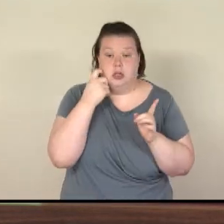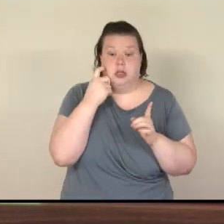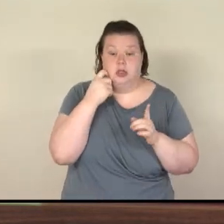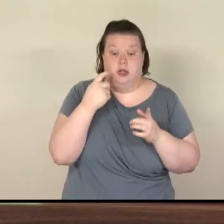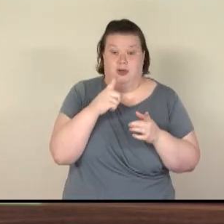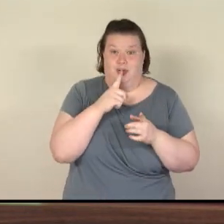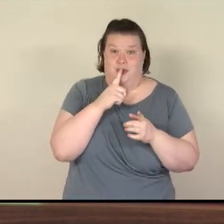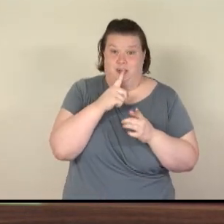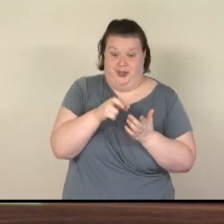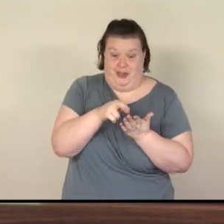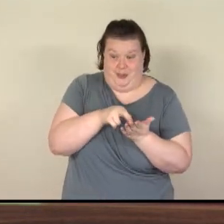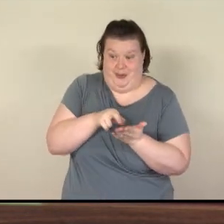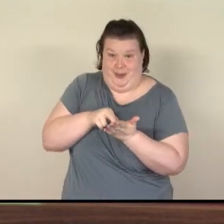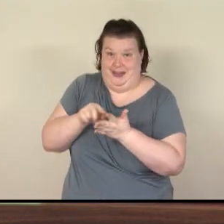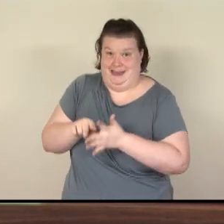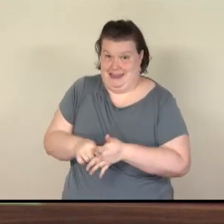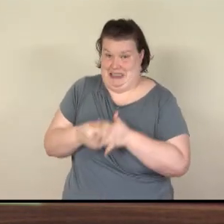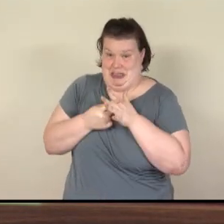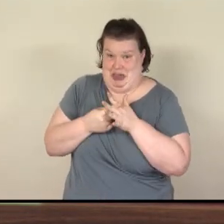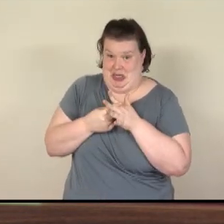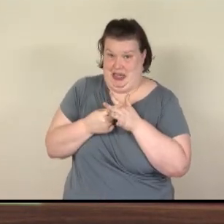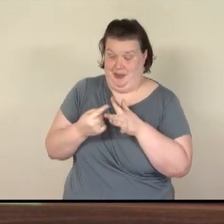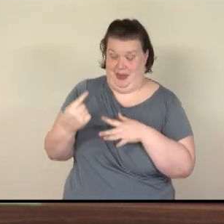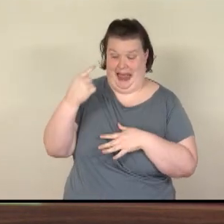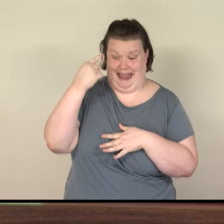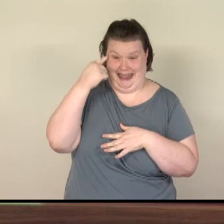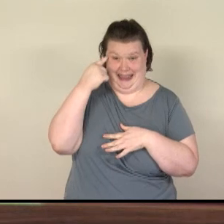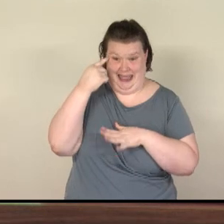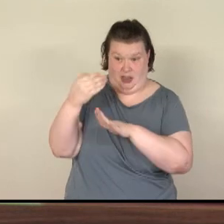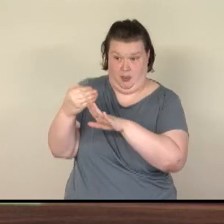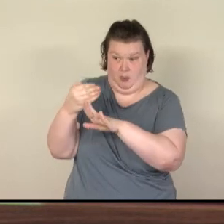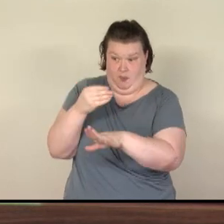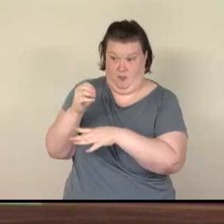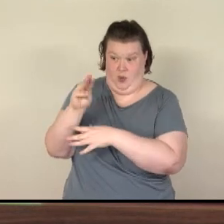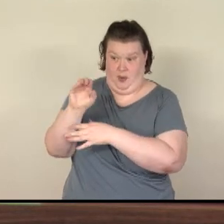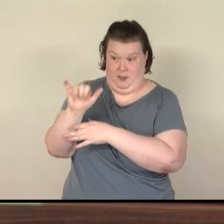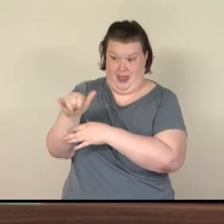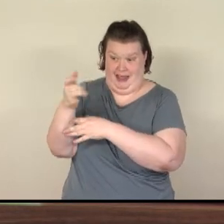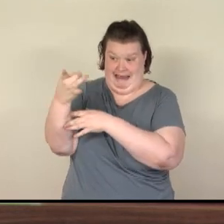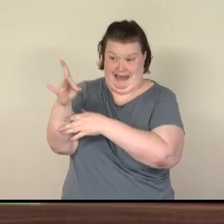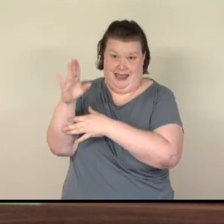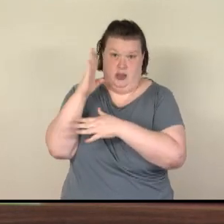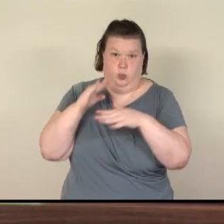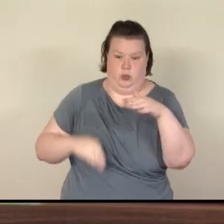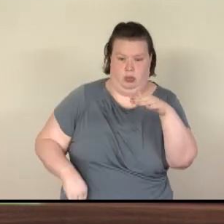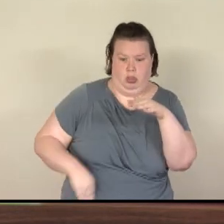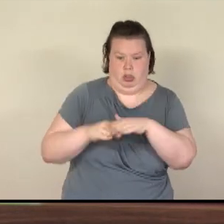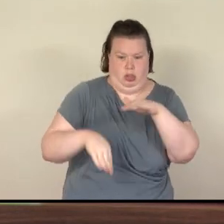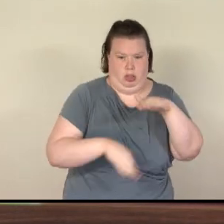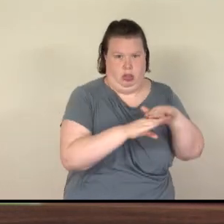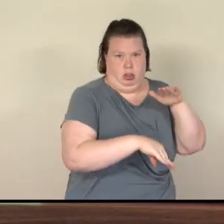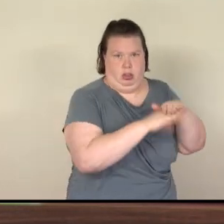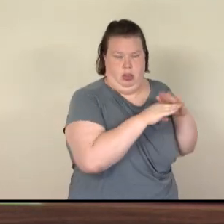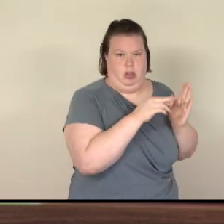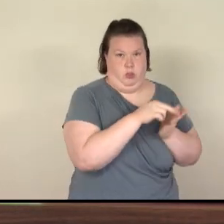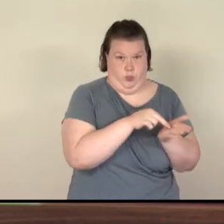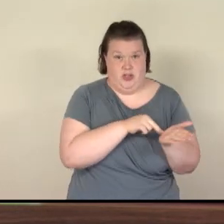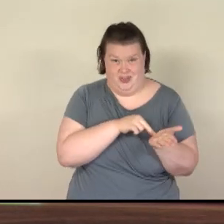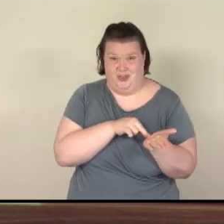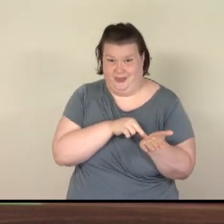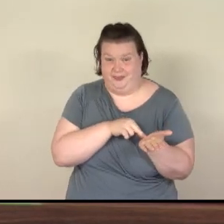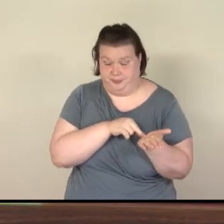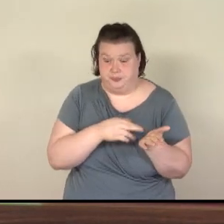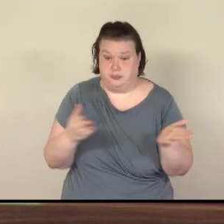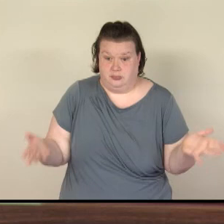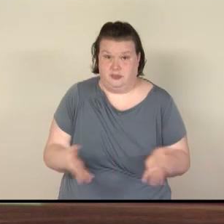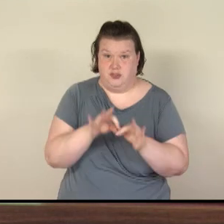do expect to reach capacity ahead of the May 18th deadline to register, so we encourage our families to register and